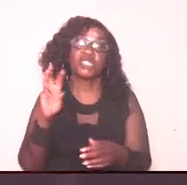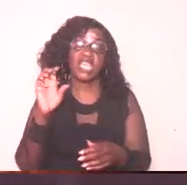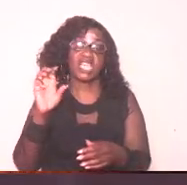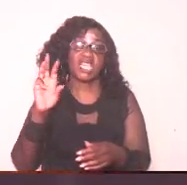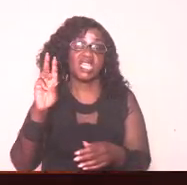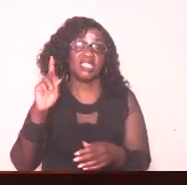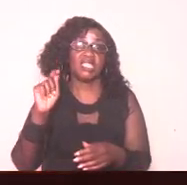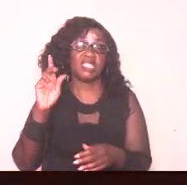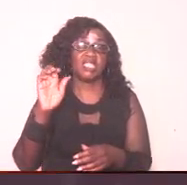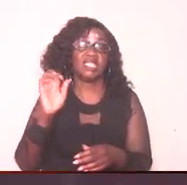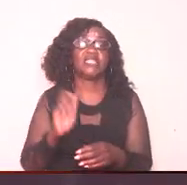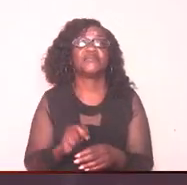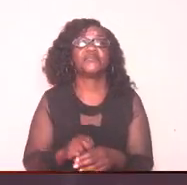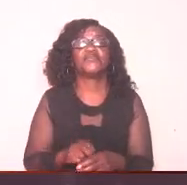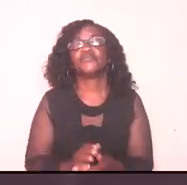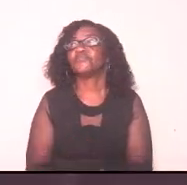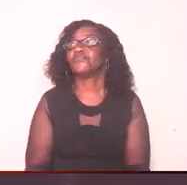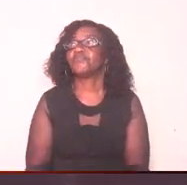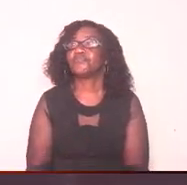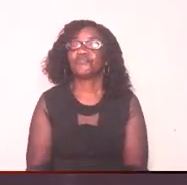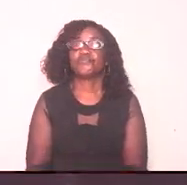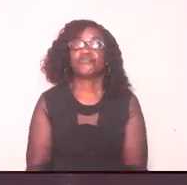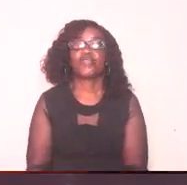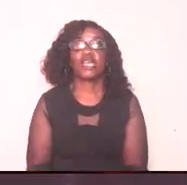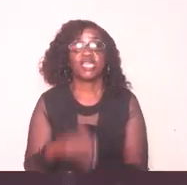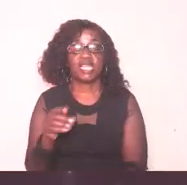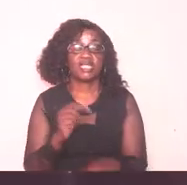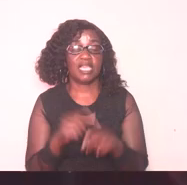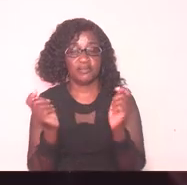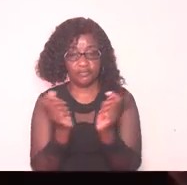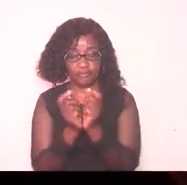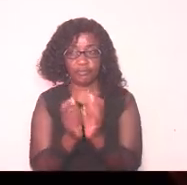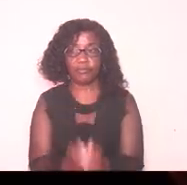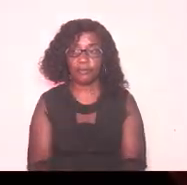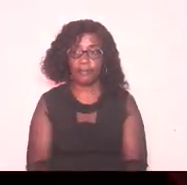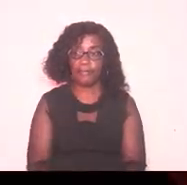your debate mistress, .co.Nicole.